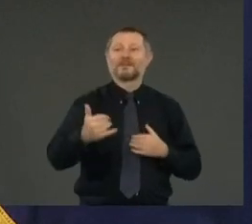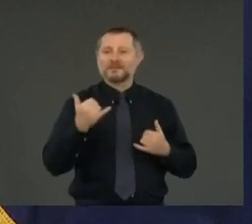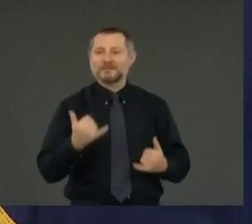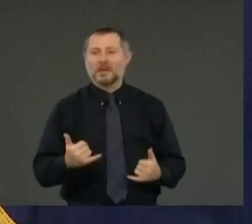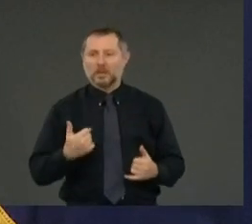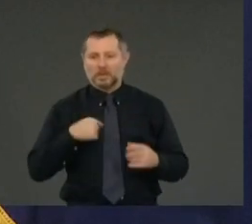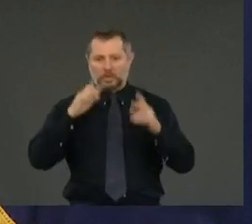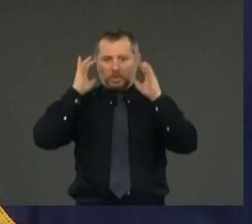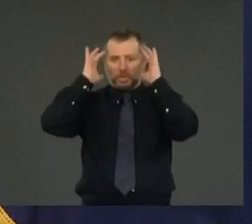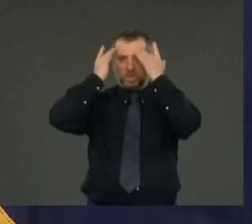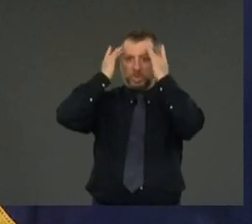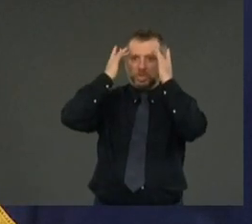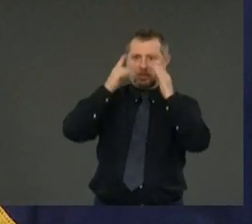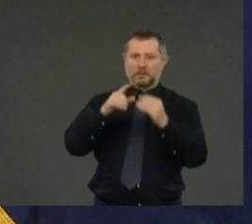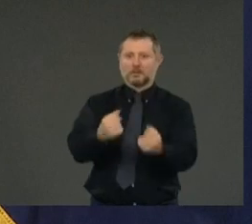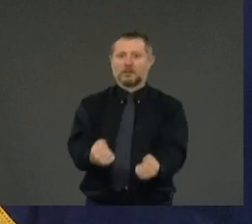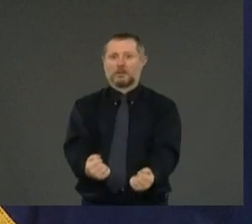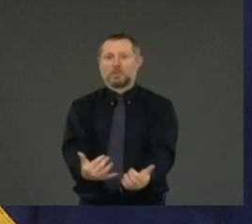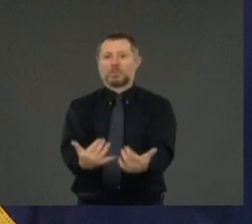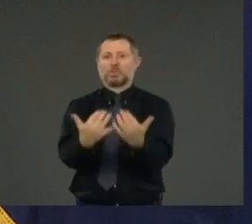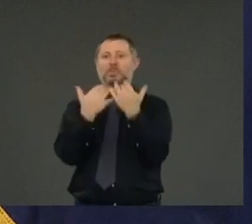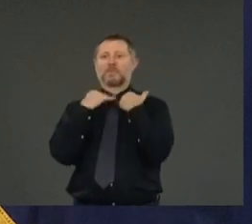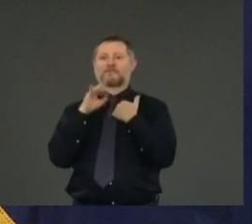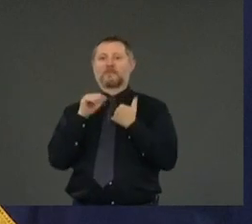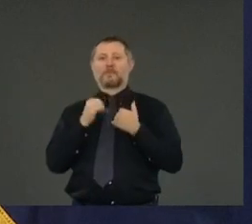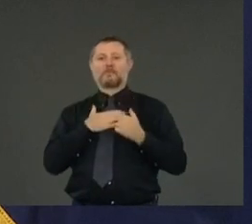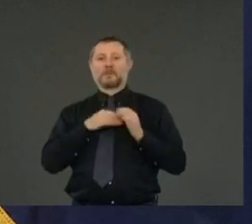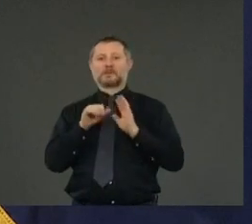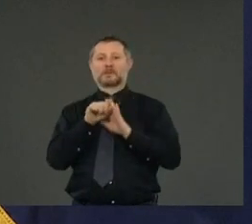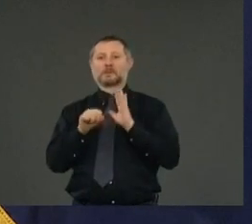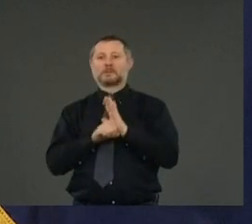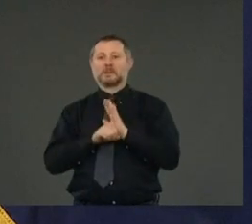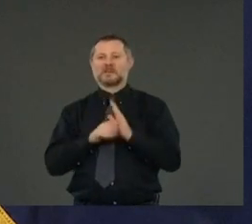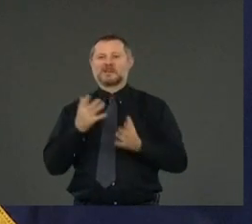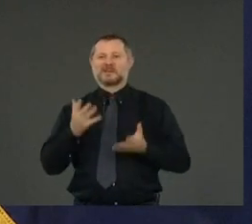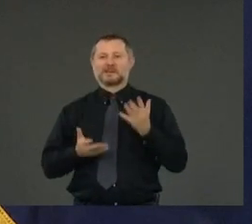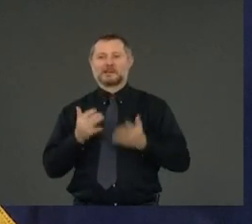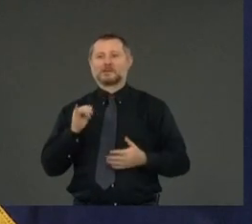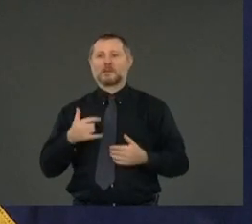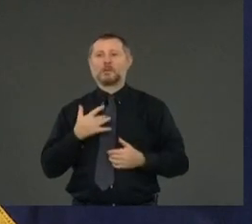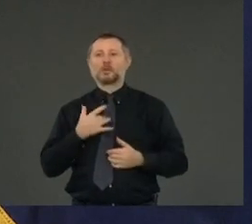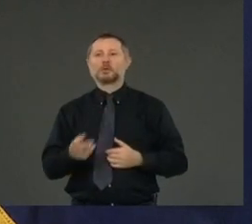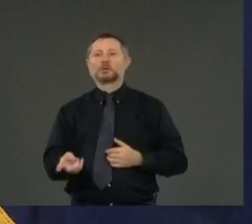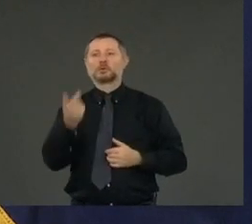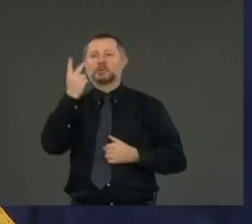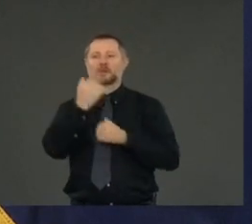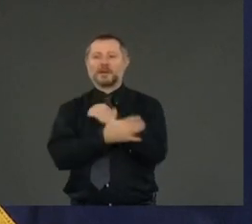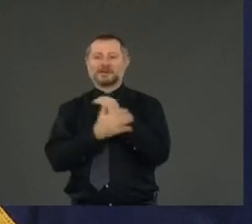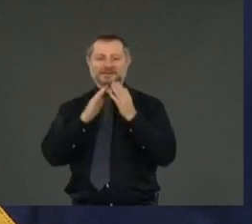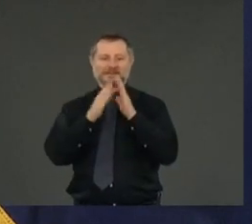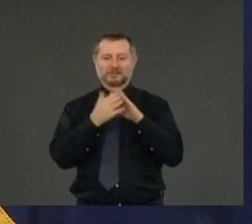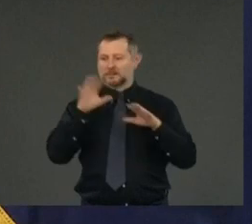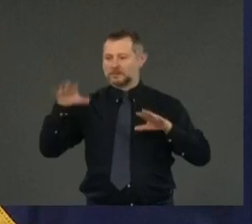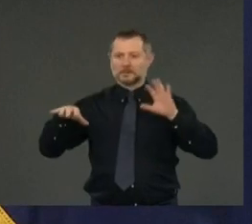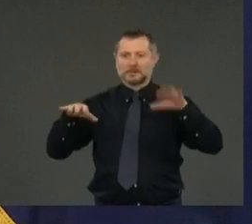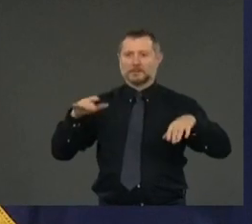bringing the virus to our state. I mean, this was a tale of two cities, two countries. How